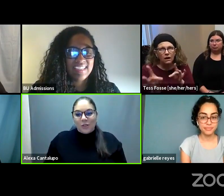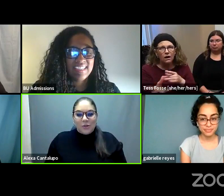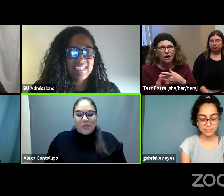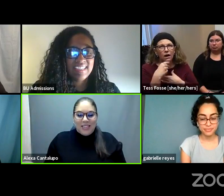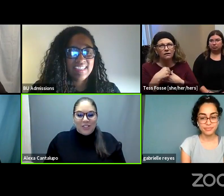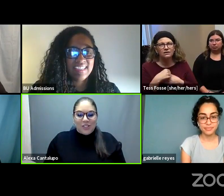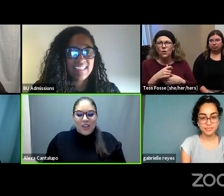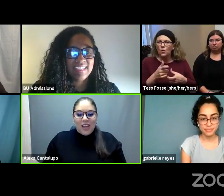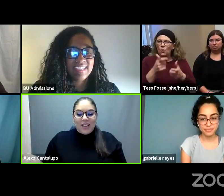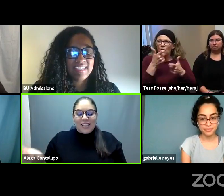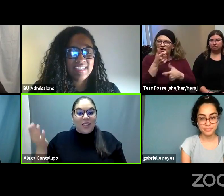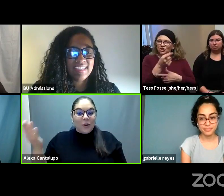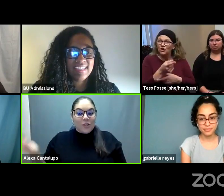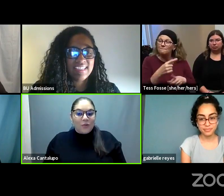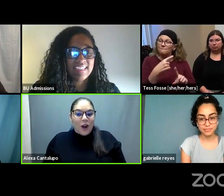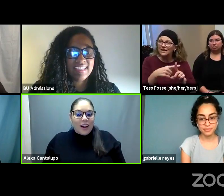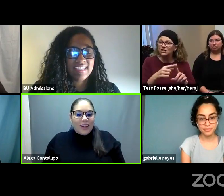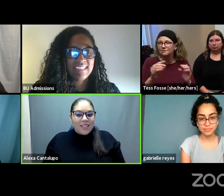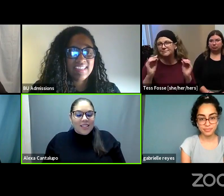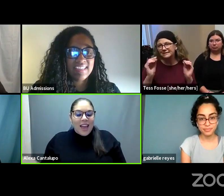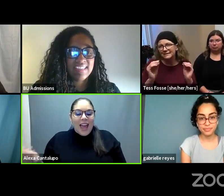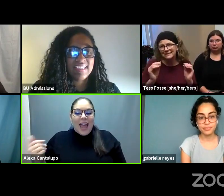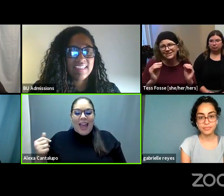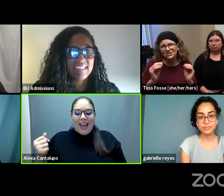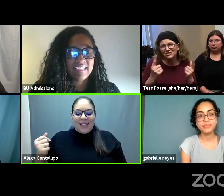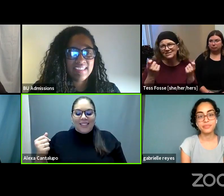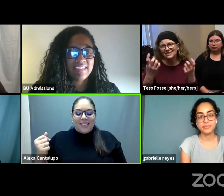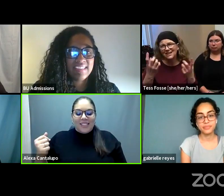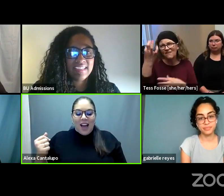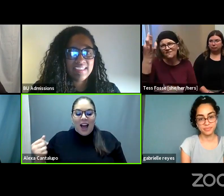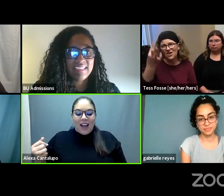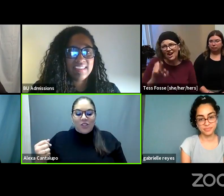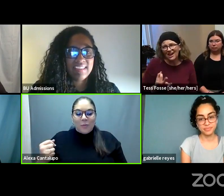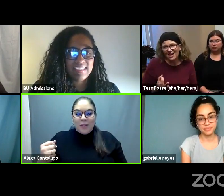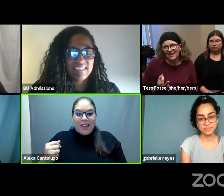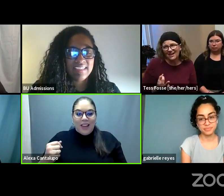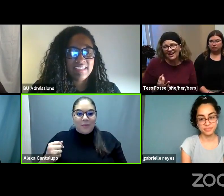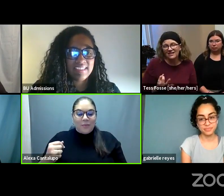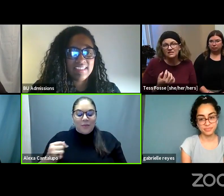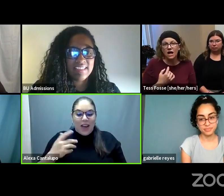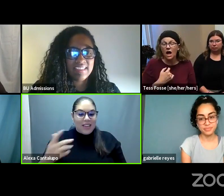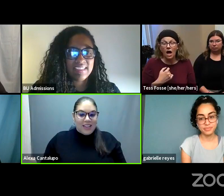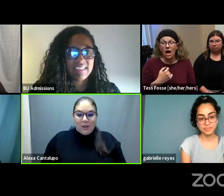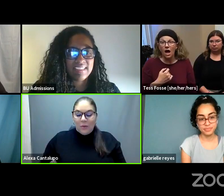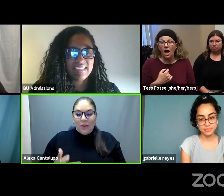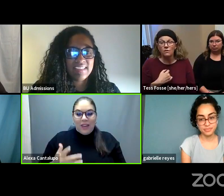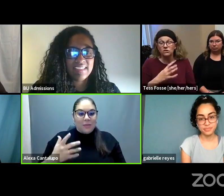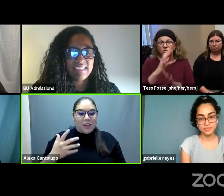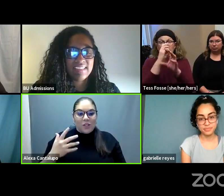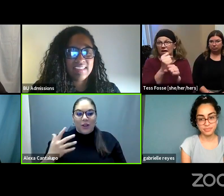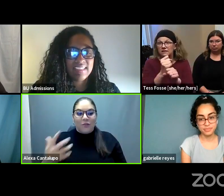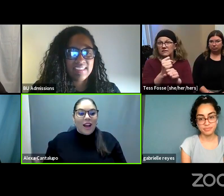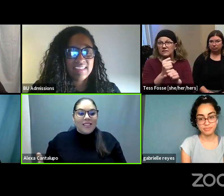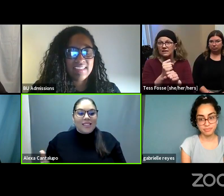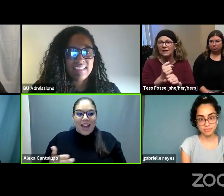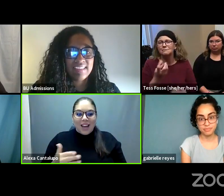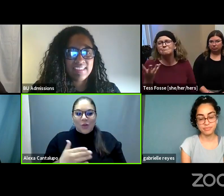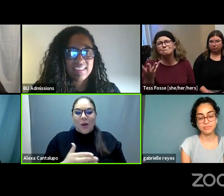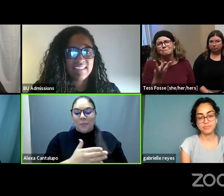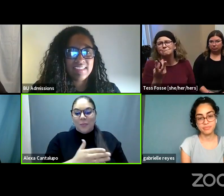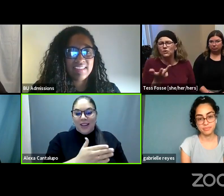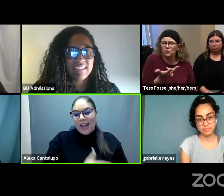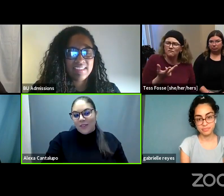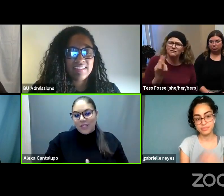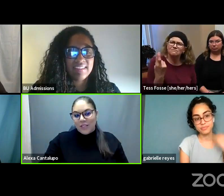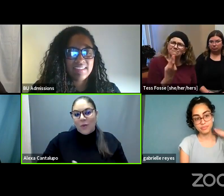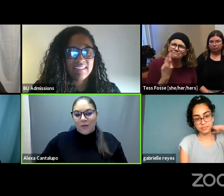and she would also teach sign language on Fridays, and I just became fascinated. We became such great friends. I actually